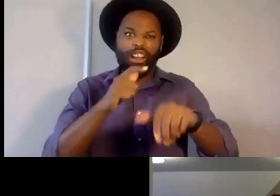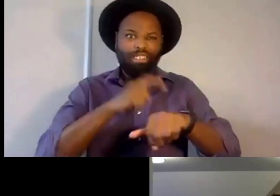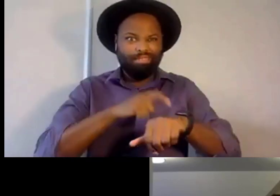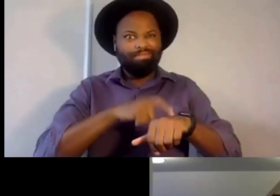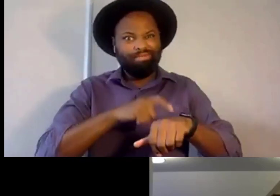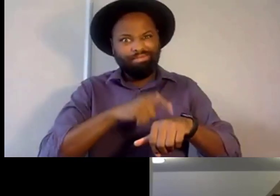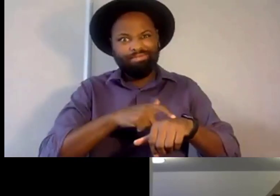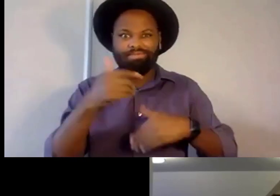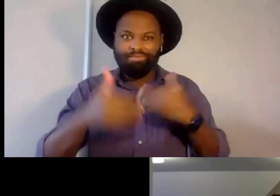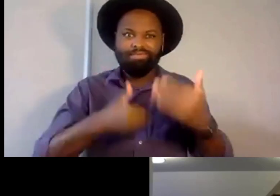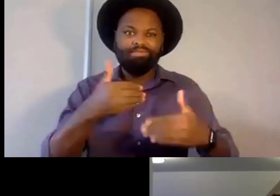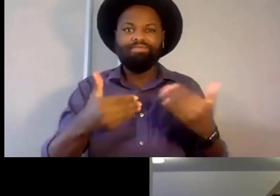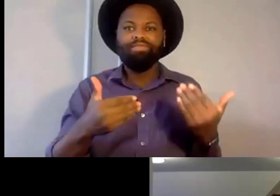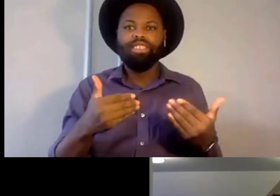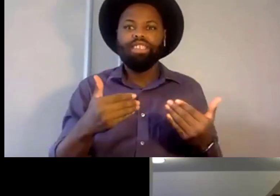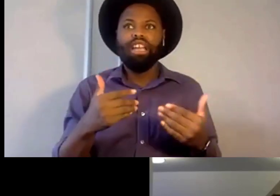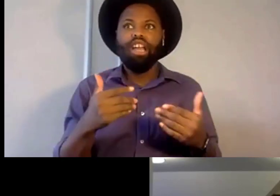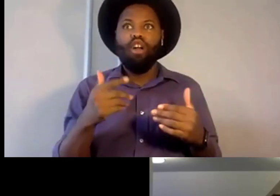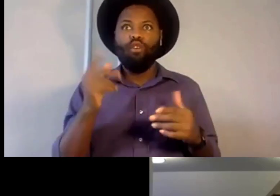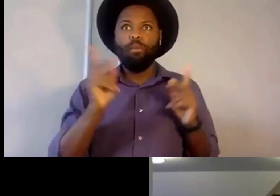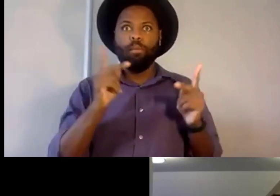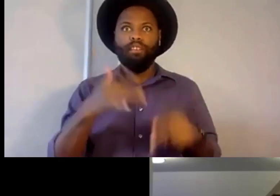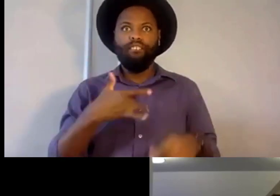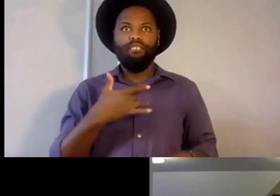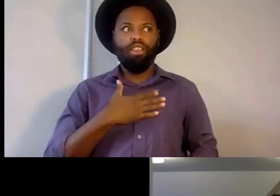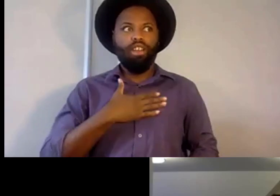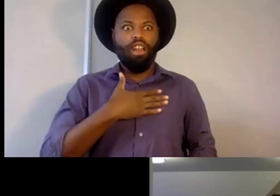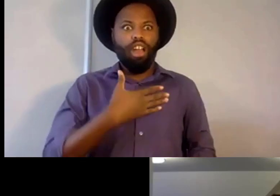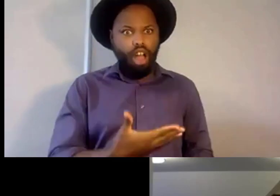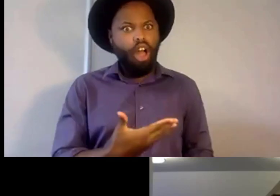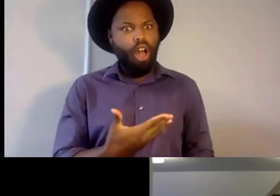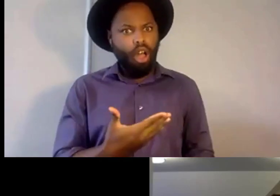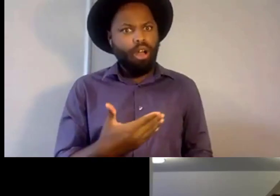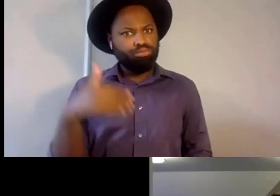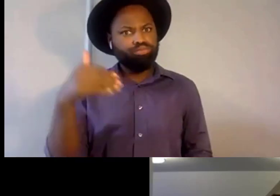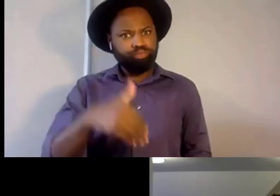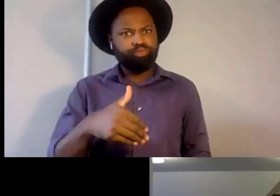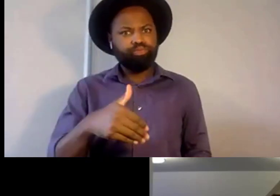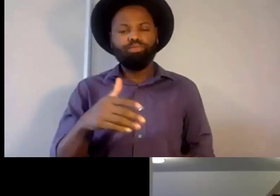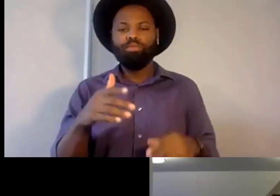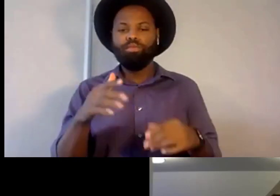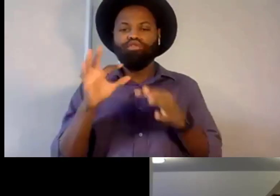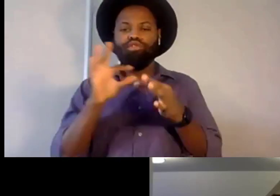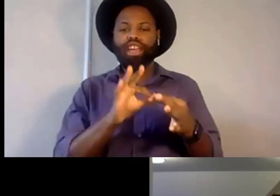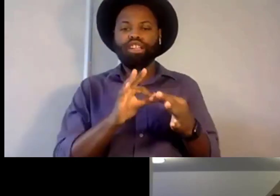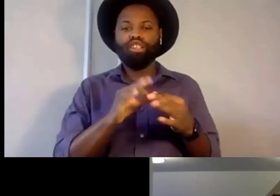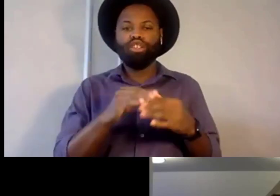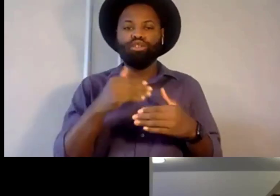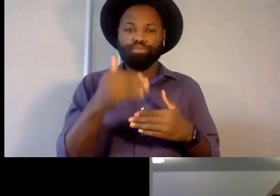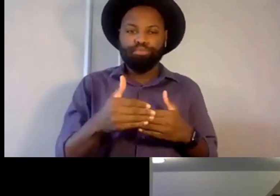buy in, I think, is often a matter of incremental progress. Thank you.